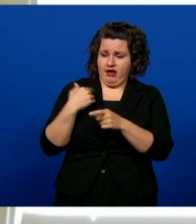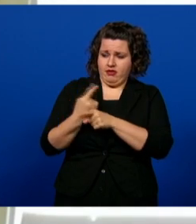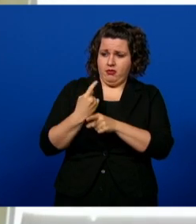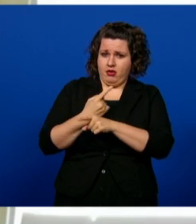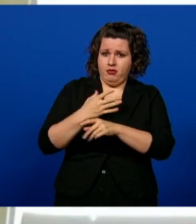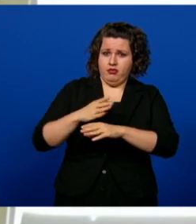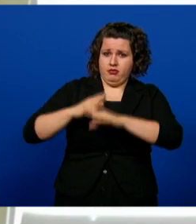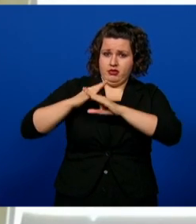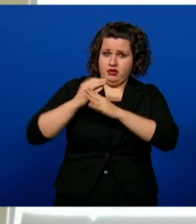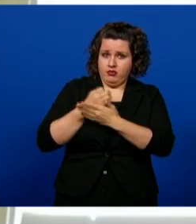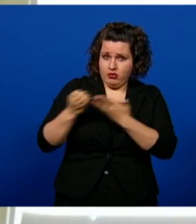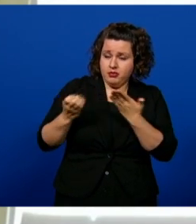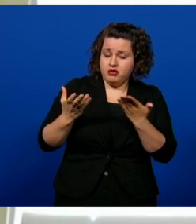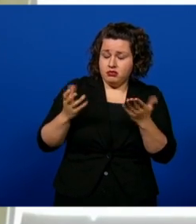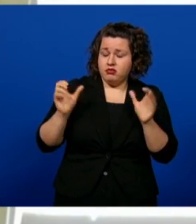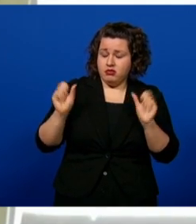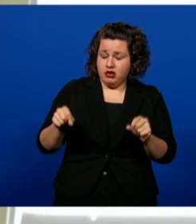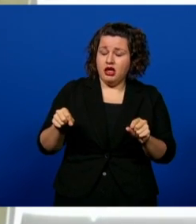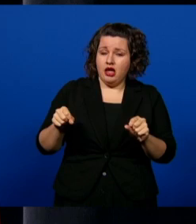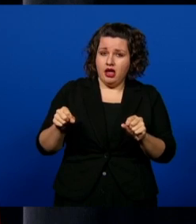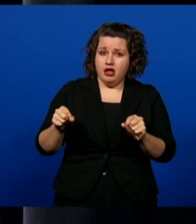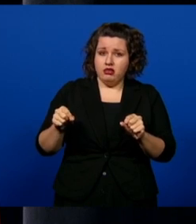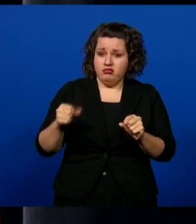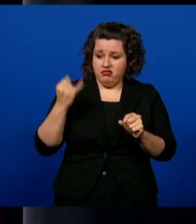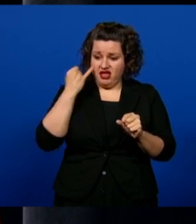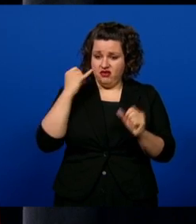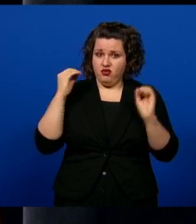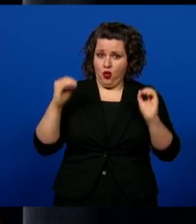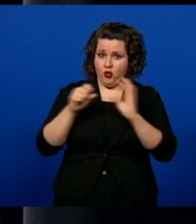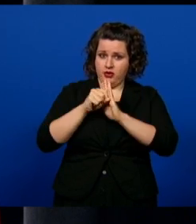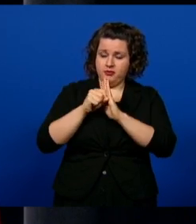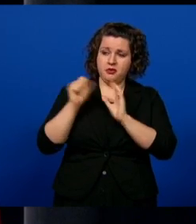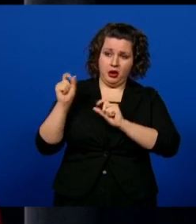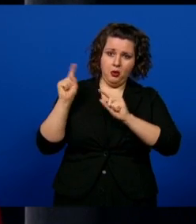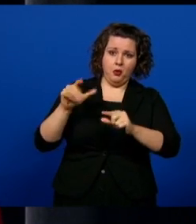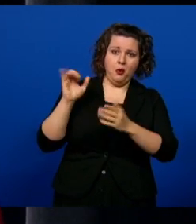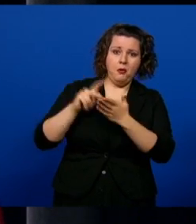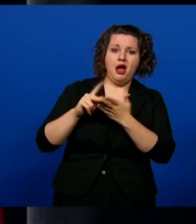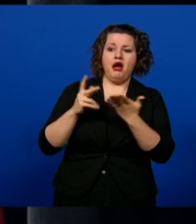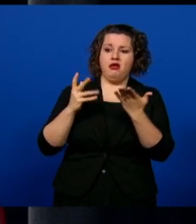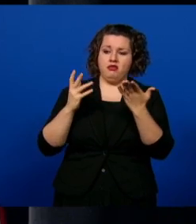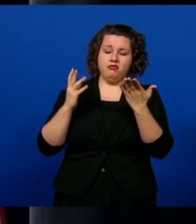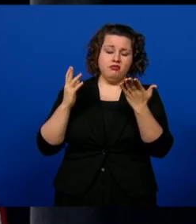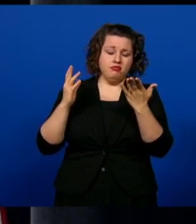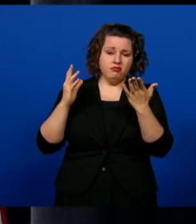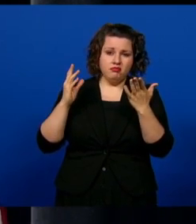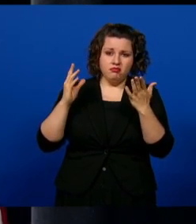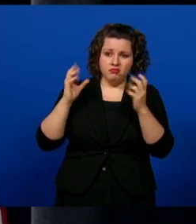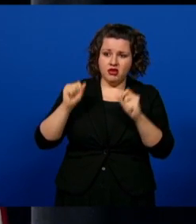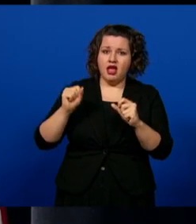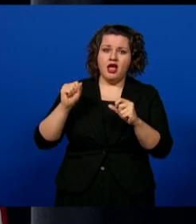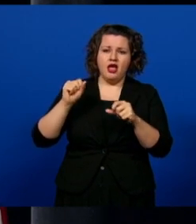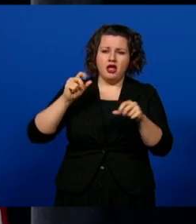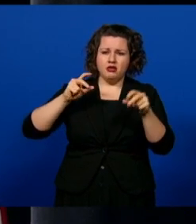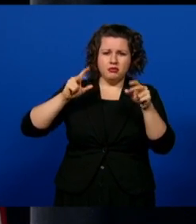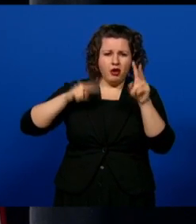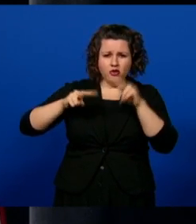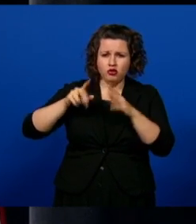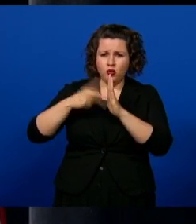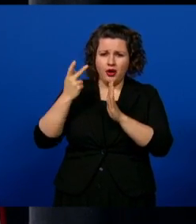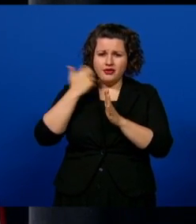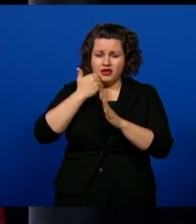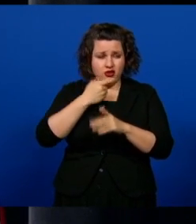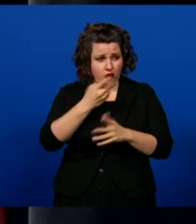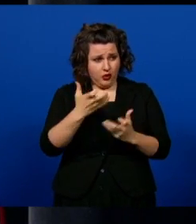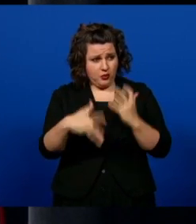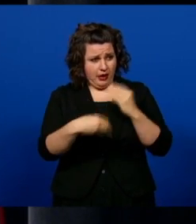protective equipment, that they can go back if they're asymptomatic and they can do things, monitor twice a day. I don't know, Caitlin, do you have anything else